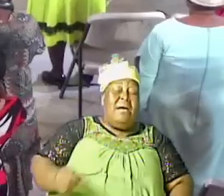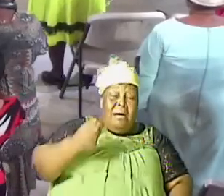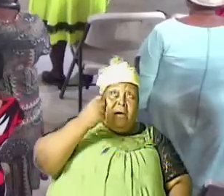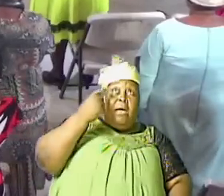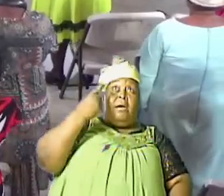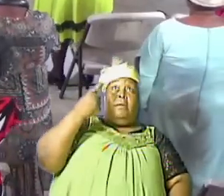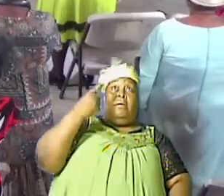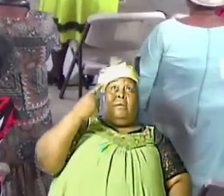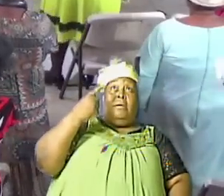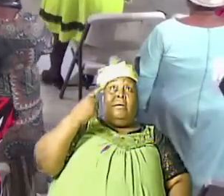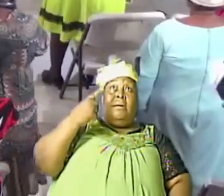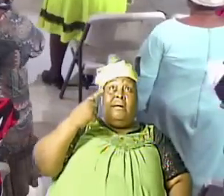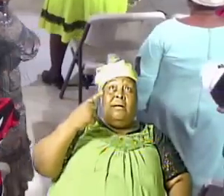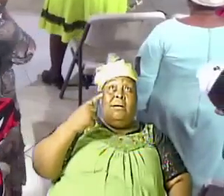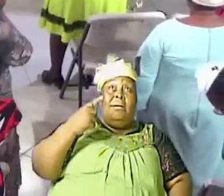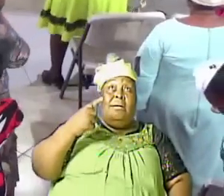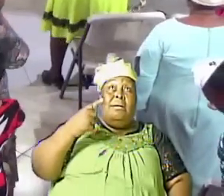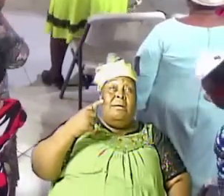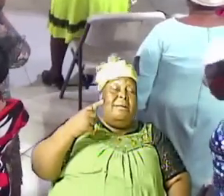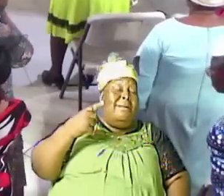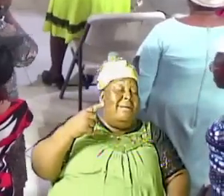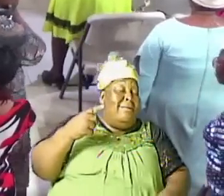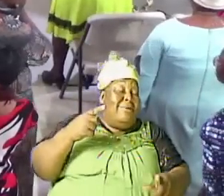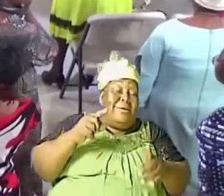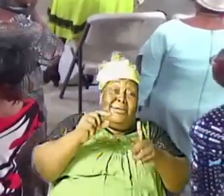recognized the word that we have been getting,